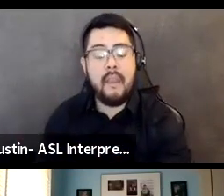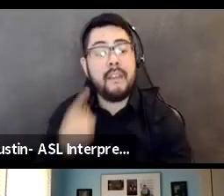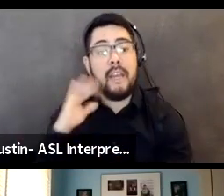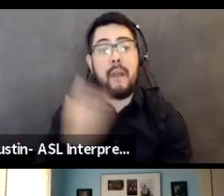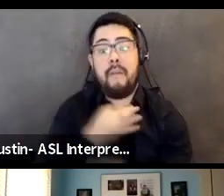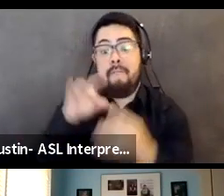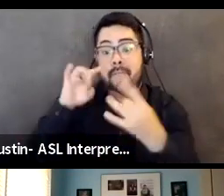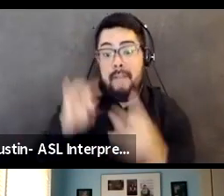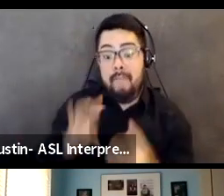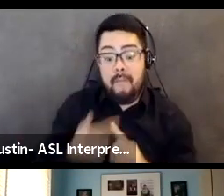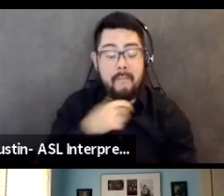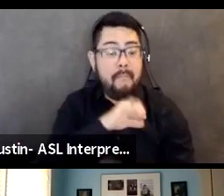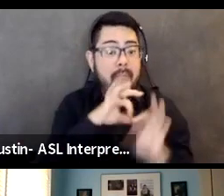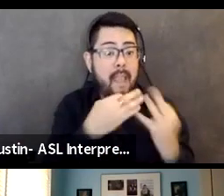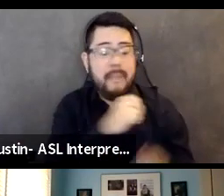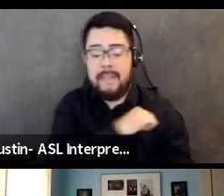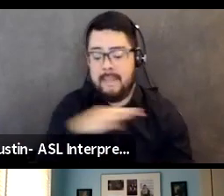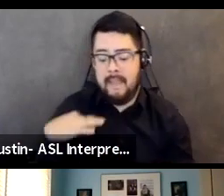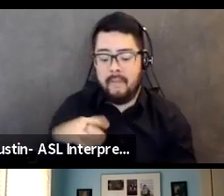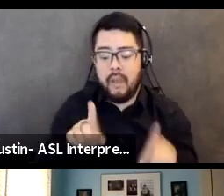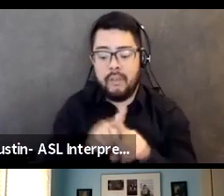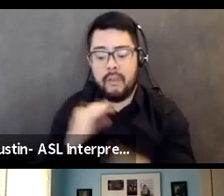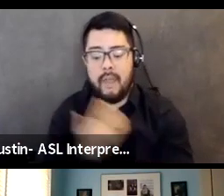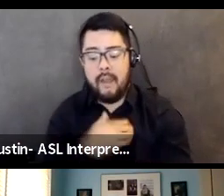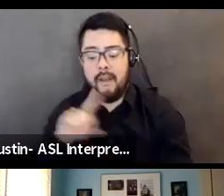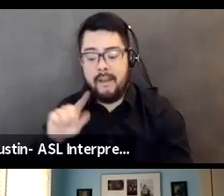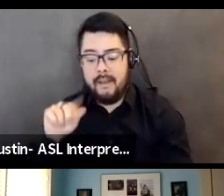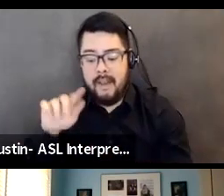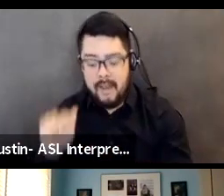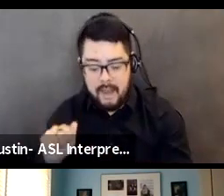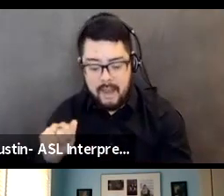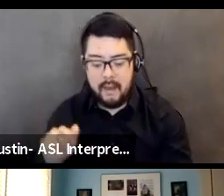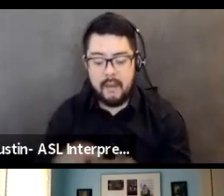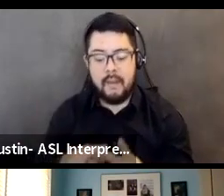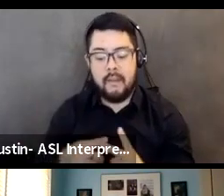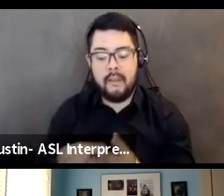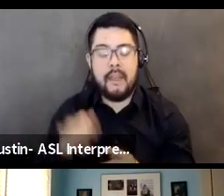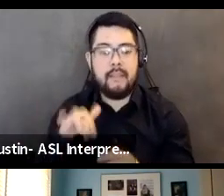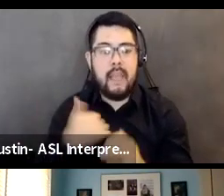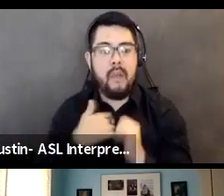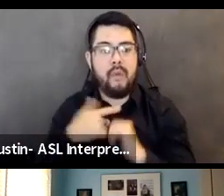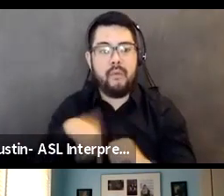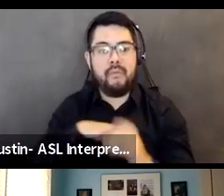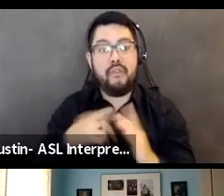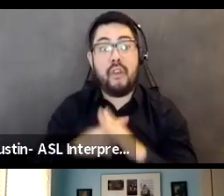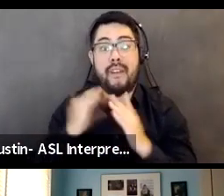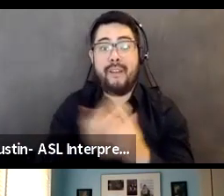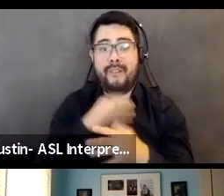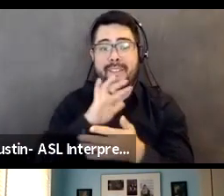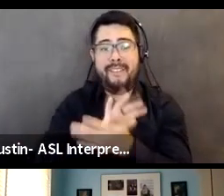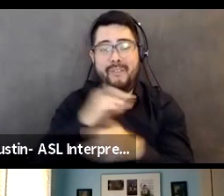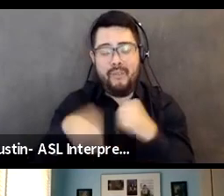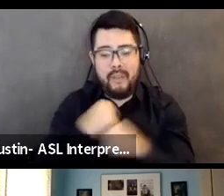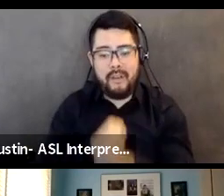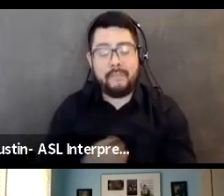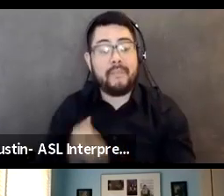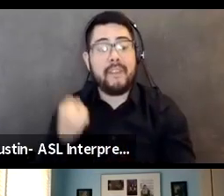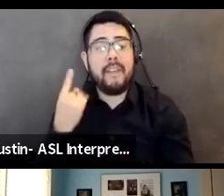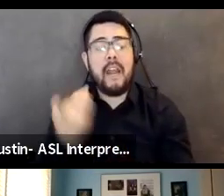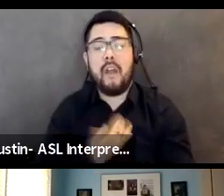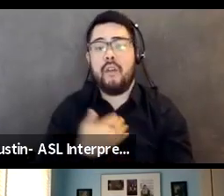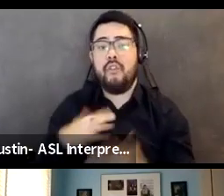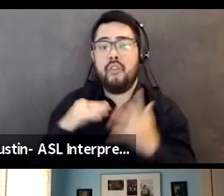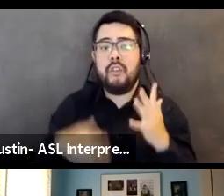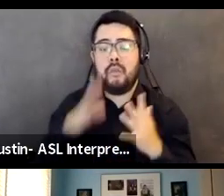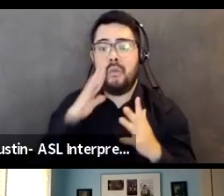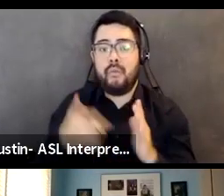families and staff as well as the current covet data supported a remote start and that's how we're going to begin our year our students will receive two live 45-minute